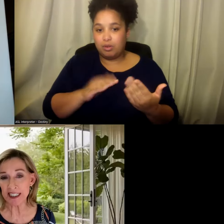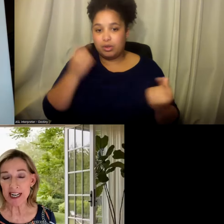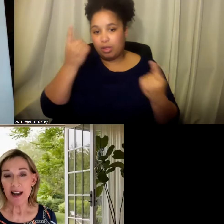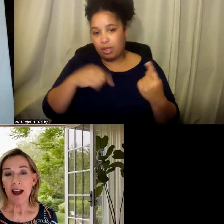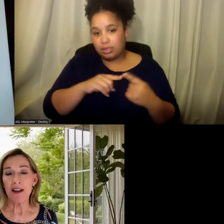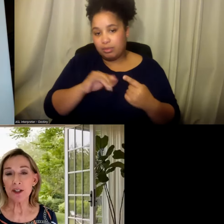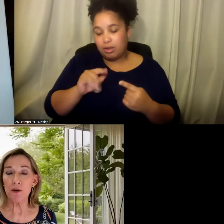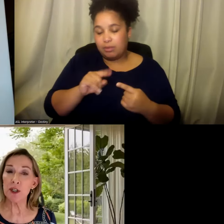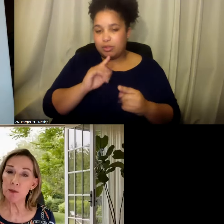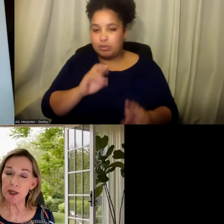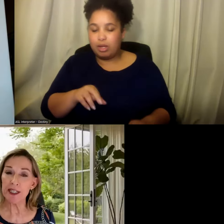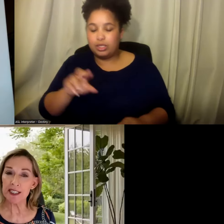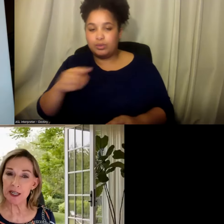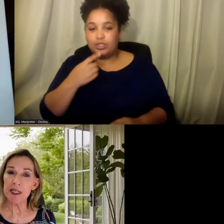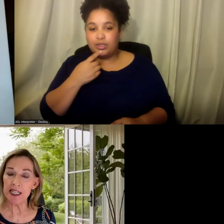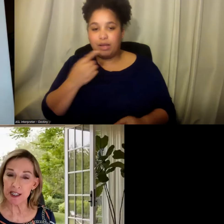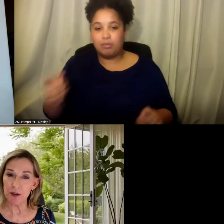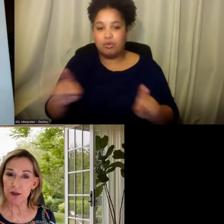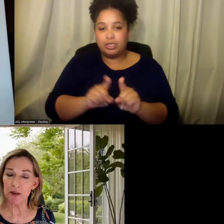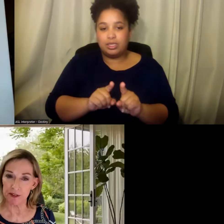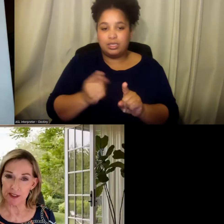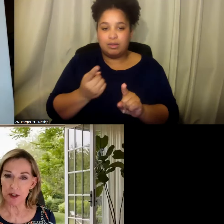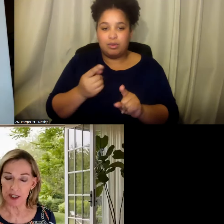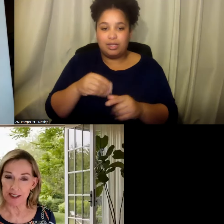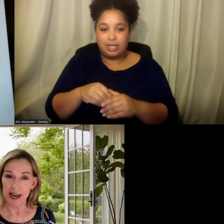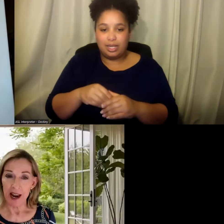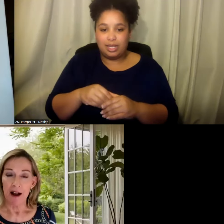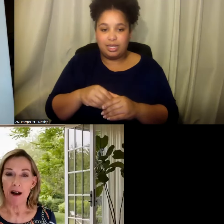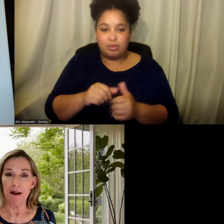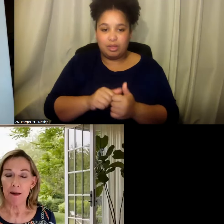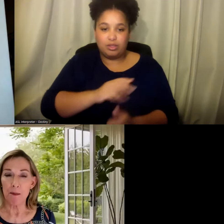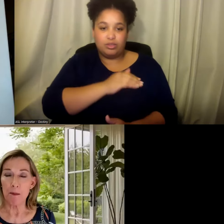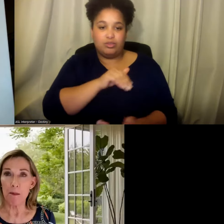about it. As far as bringing somebody into the physician,